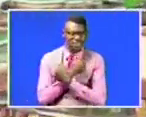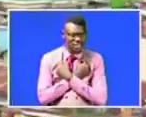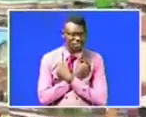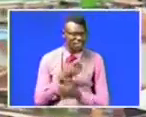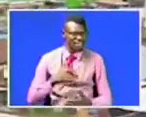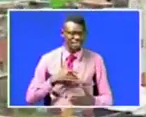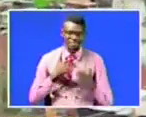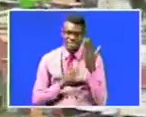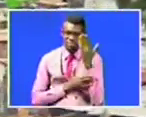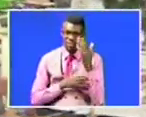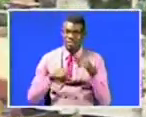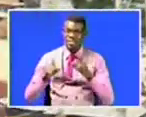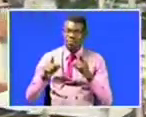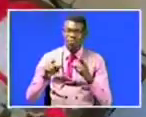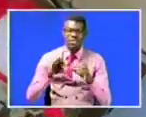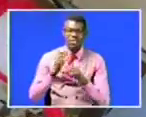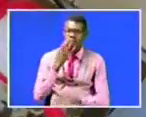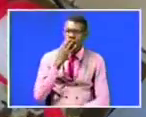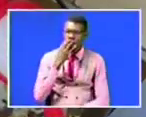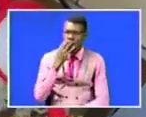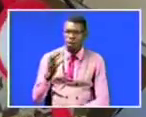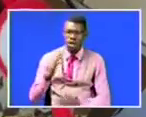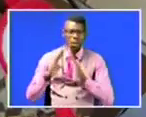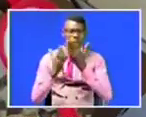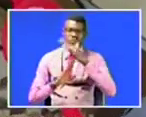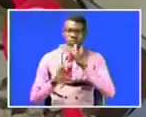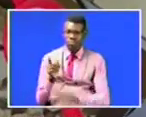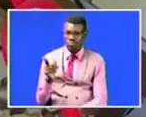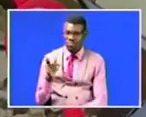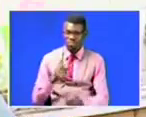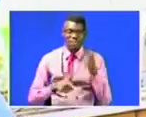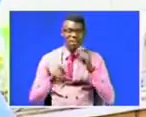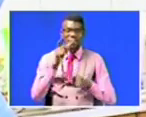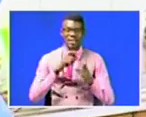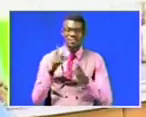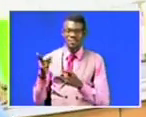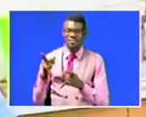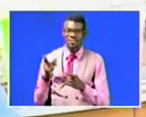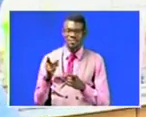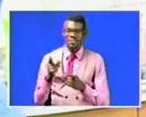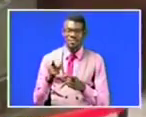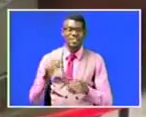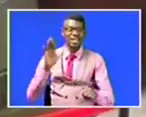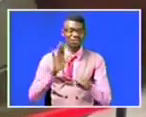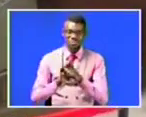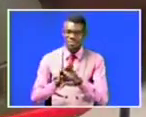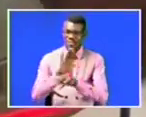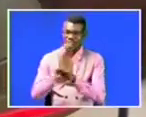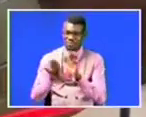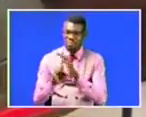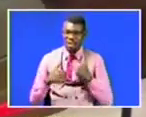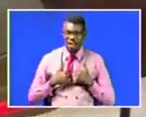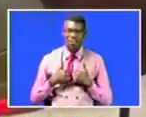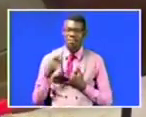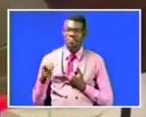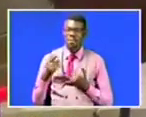the hottest tea in the world. Milk is considered as nature's single most complete food and is definitely one of the most valuable and